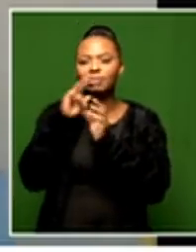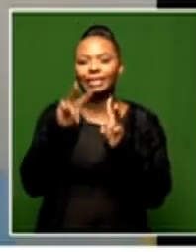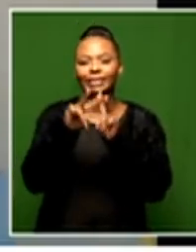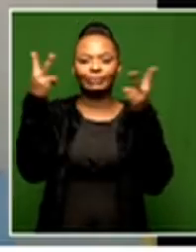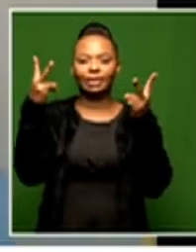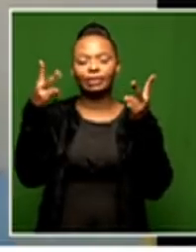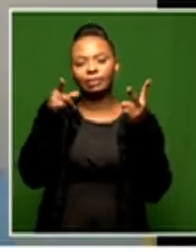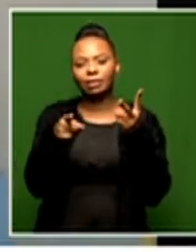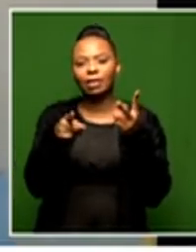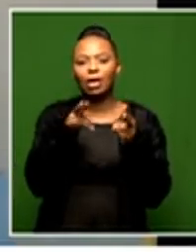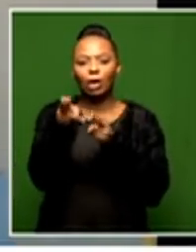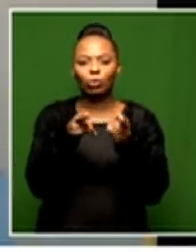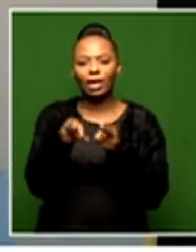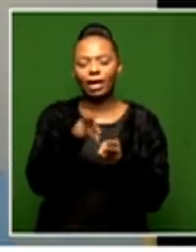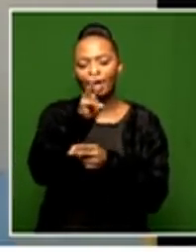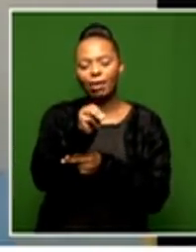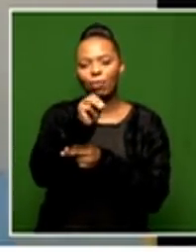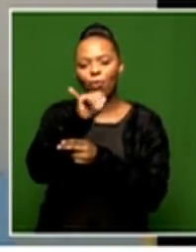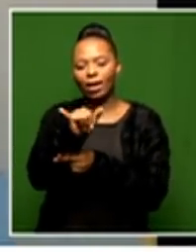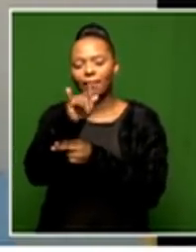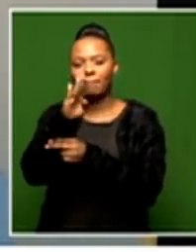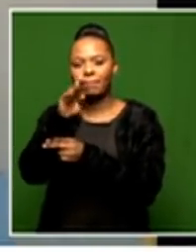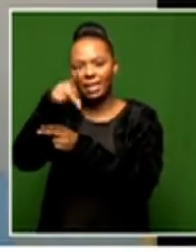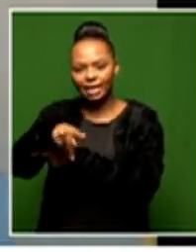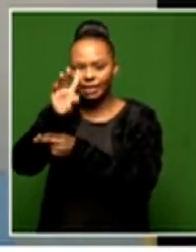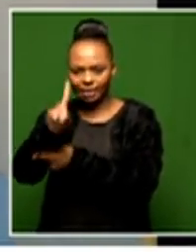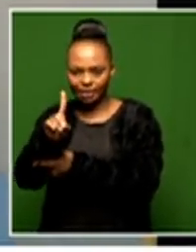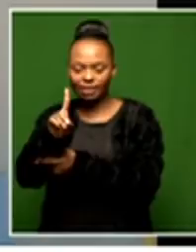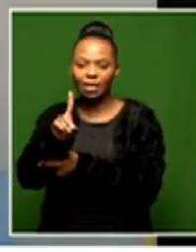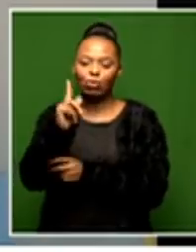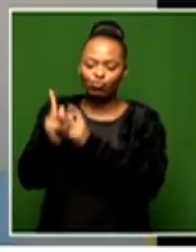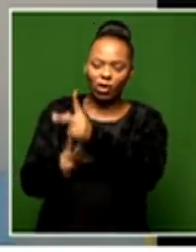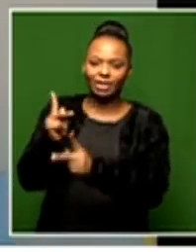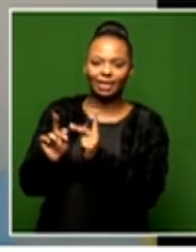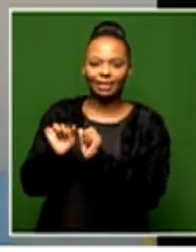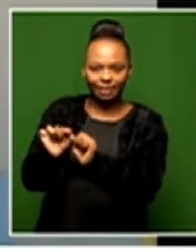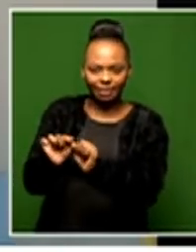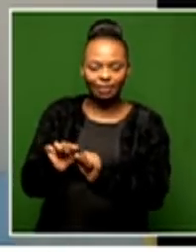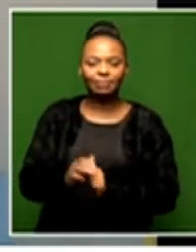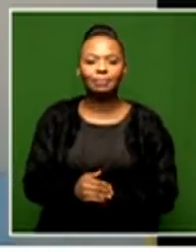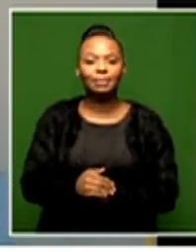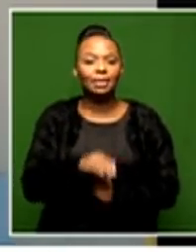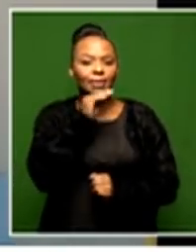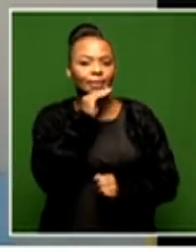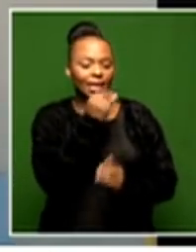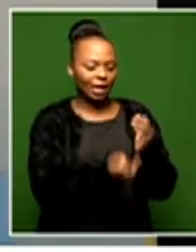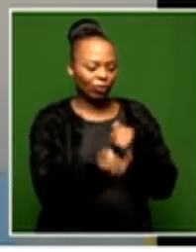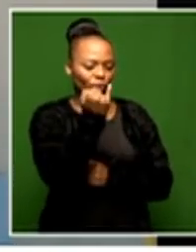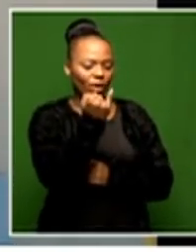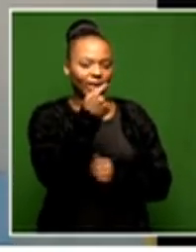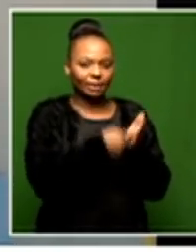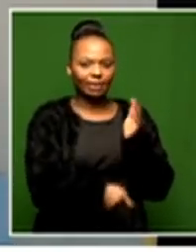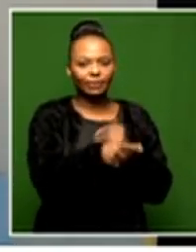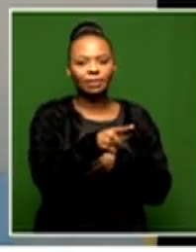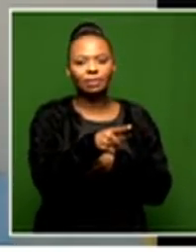regulatory process, the MYPD process. The way that it filters through to individual tariffs is